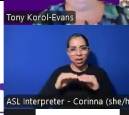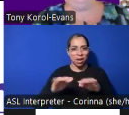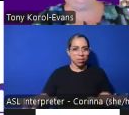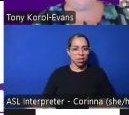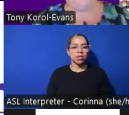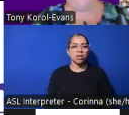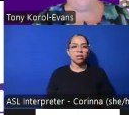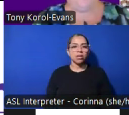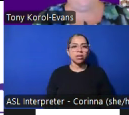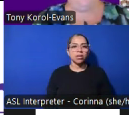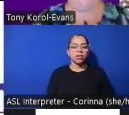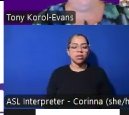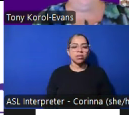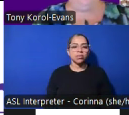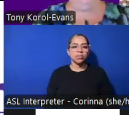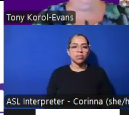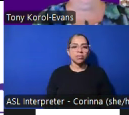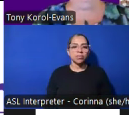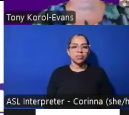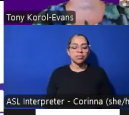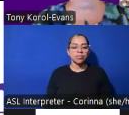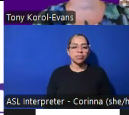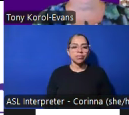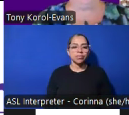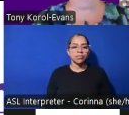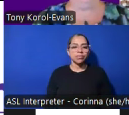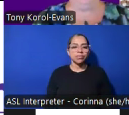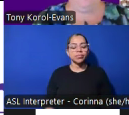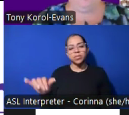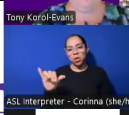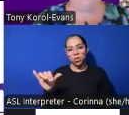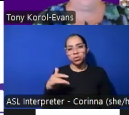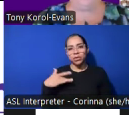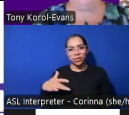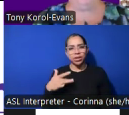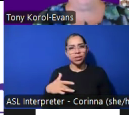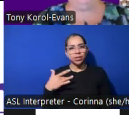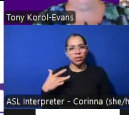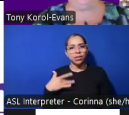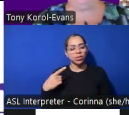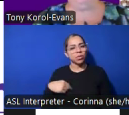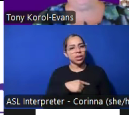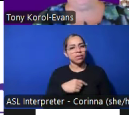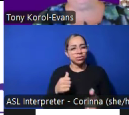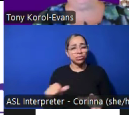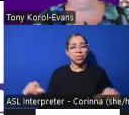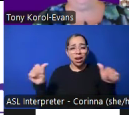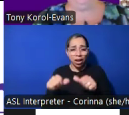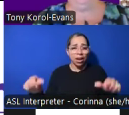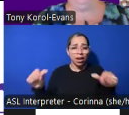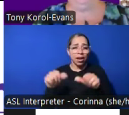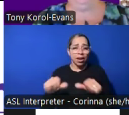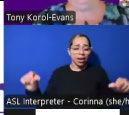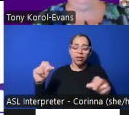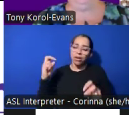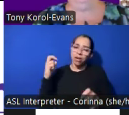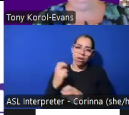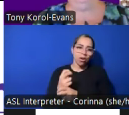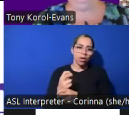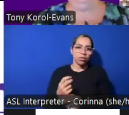I also think that we've tried really hard to do really good outreach.